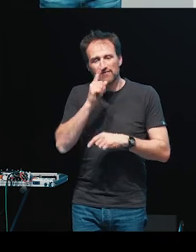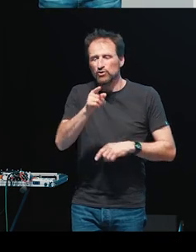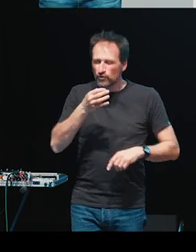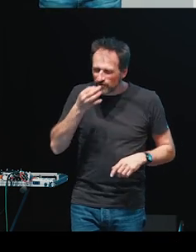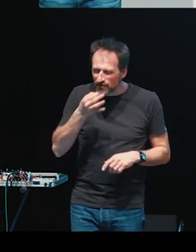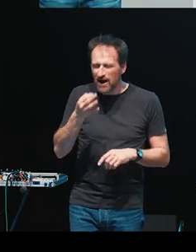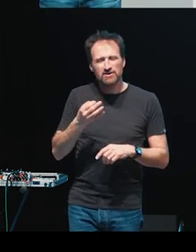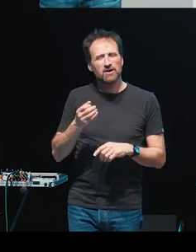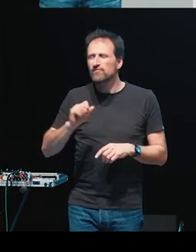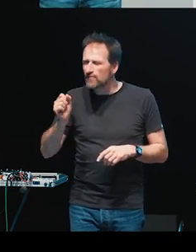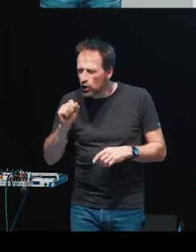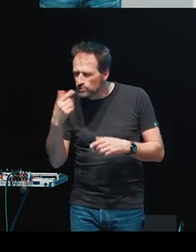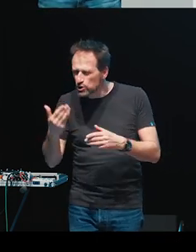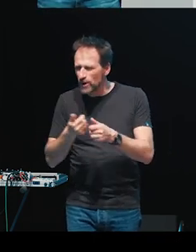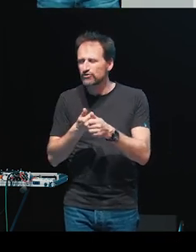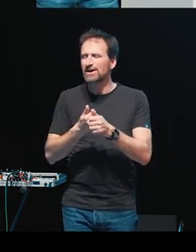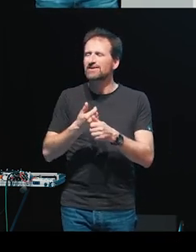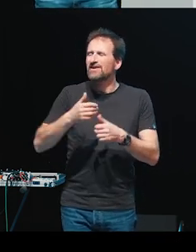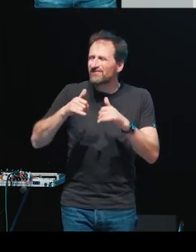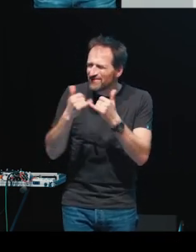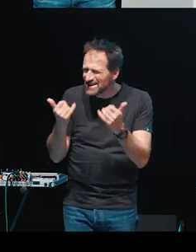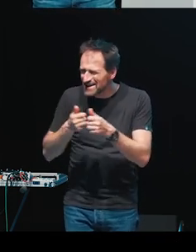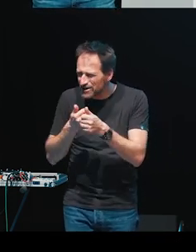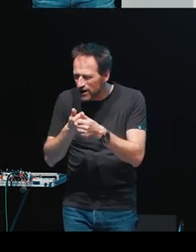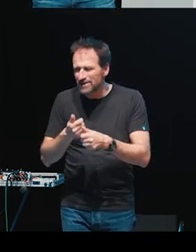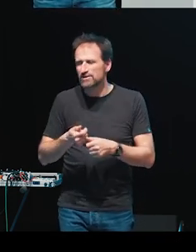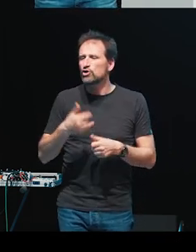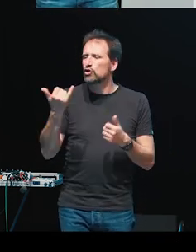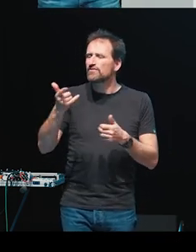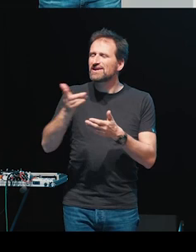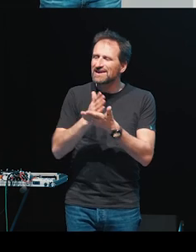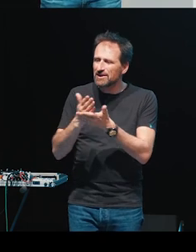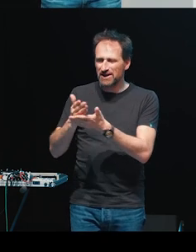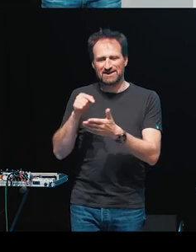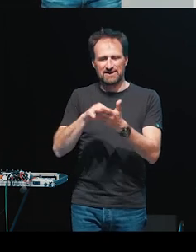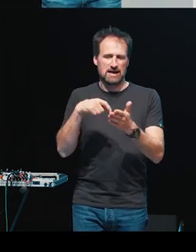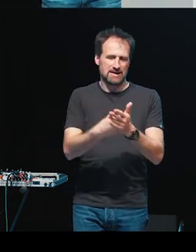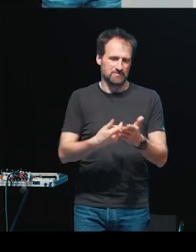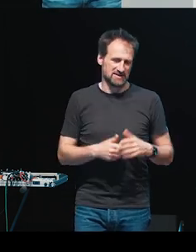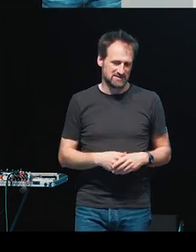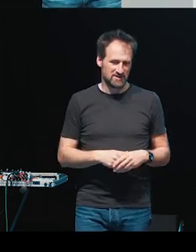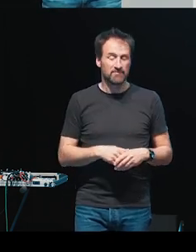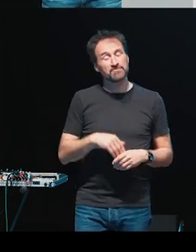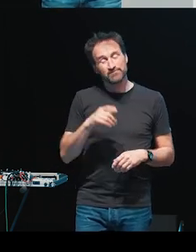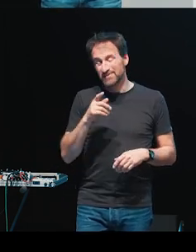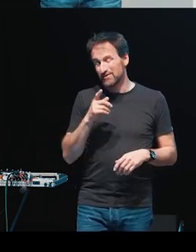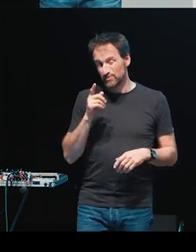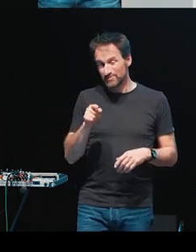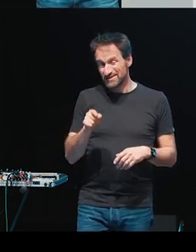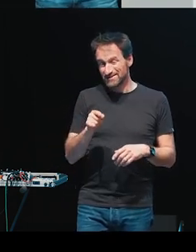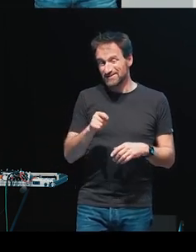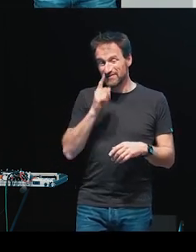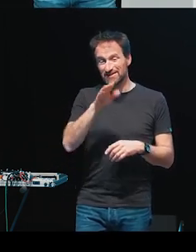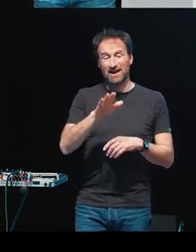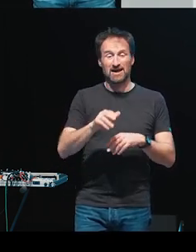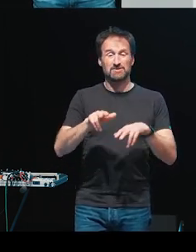and how are you tracking it. So that kind of culture is very nice, because then it's nothing like a CEO or a manager